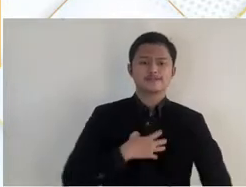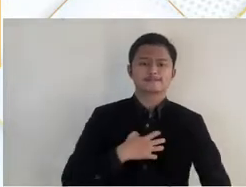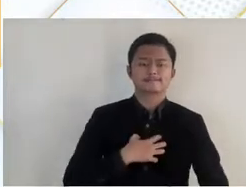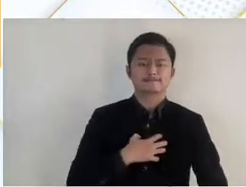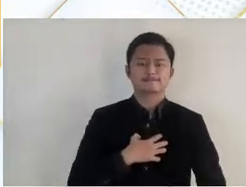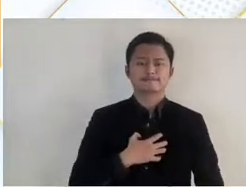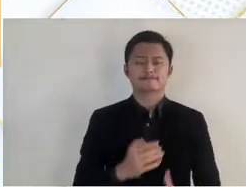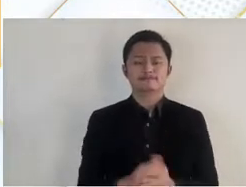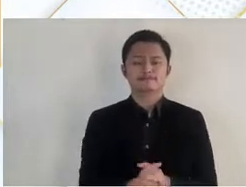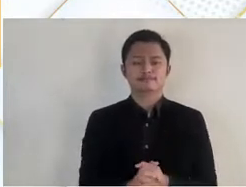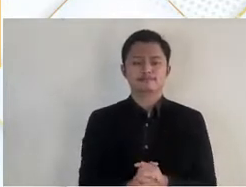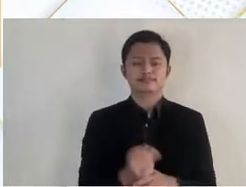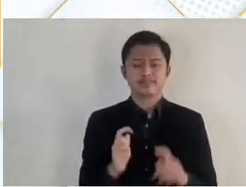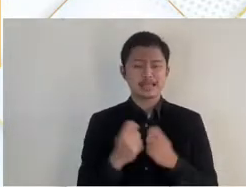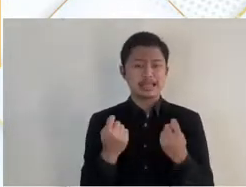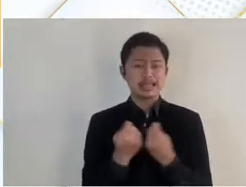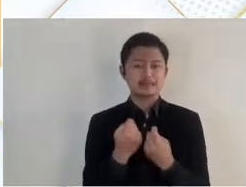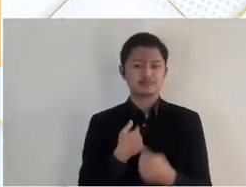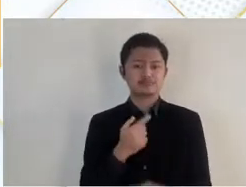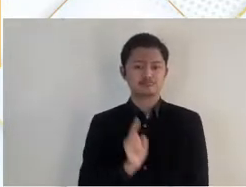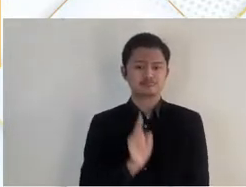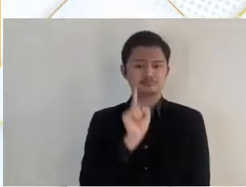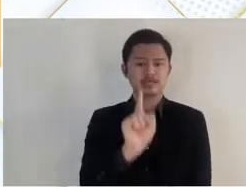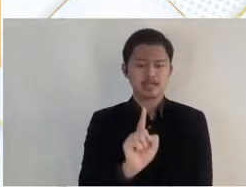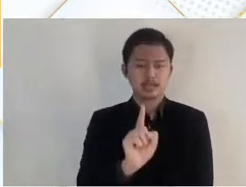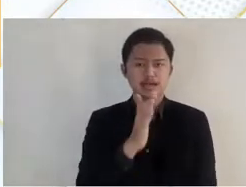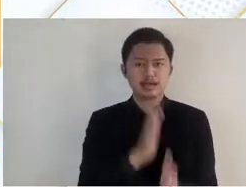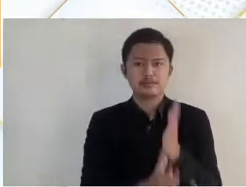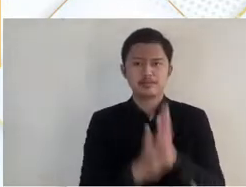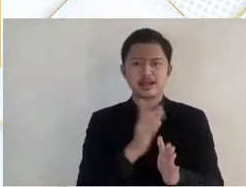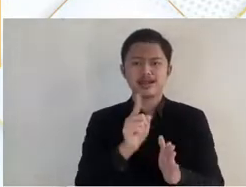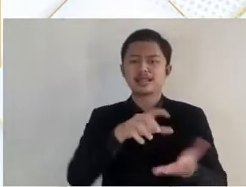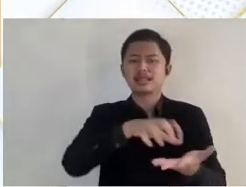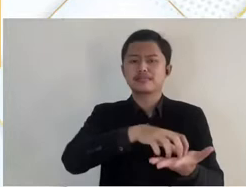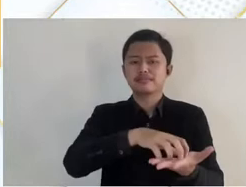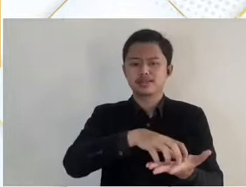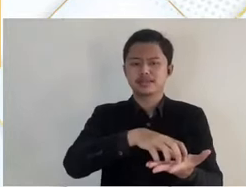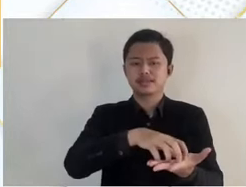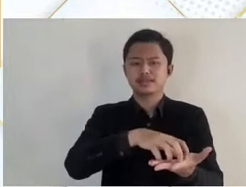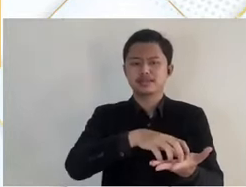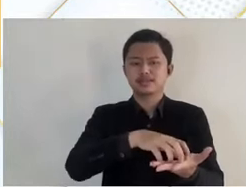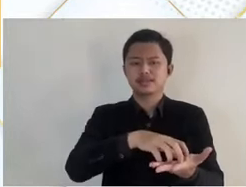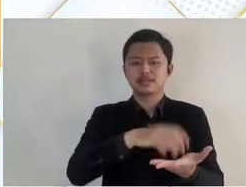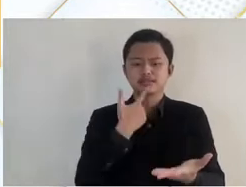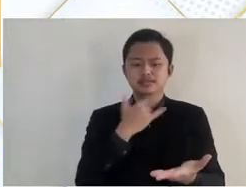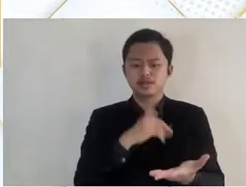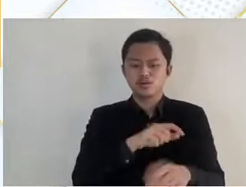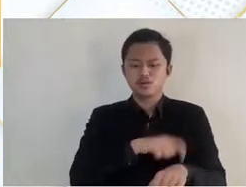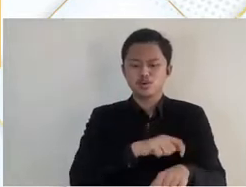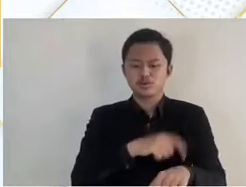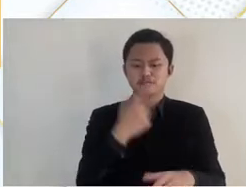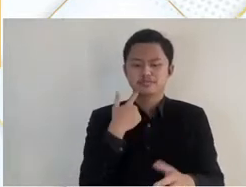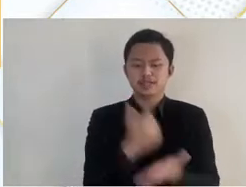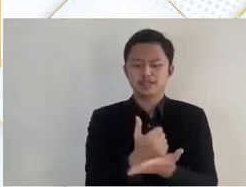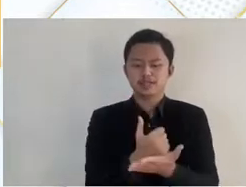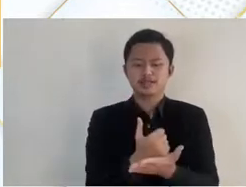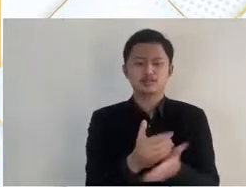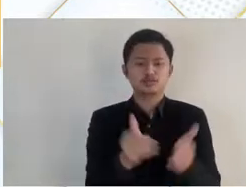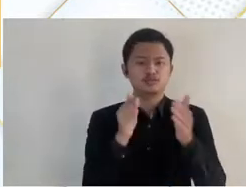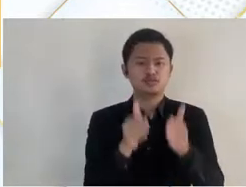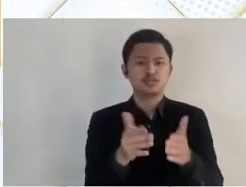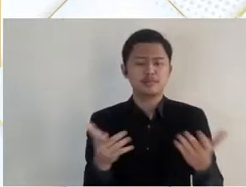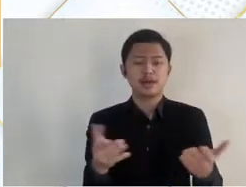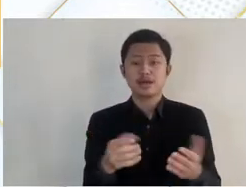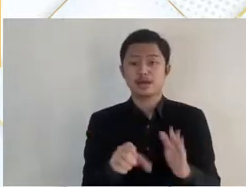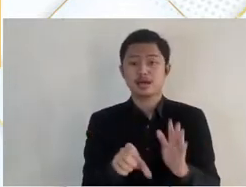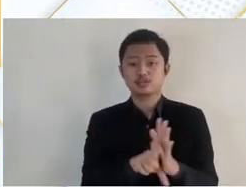One I can think of right now is prolonged periods away from loved ones can be serious at times, especially when you are serving in